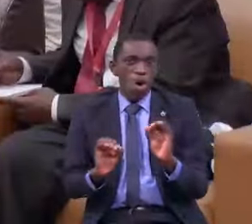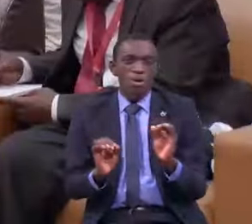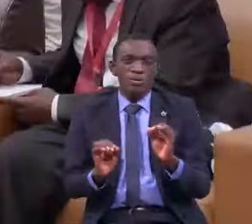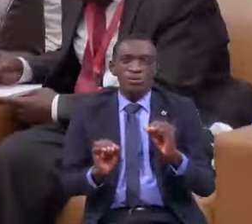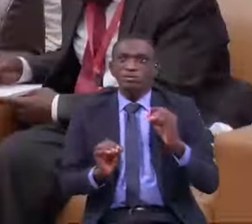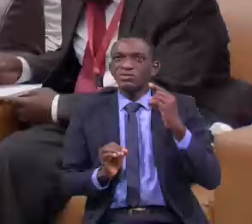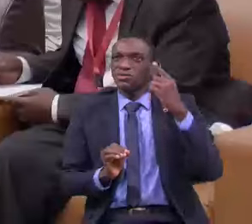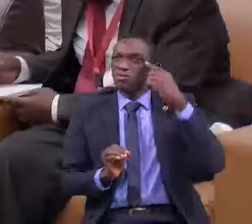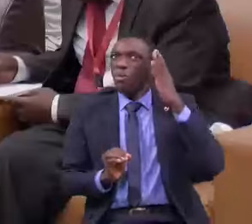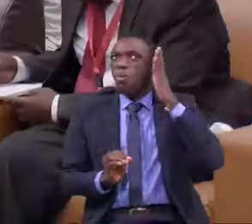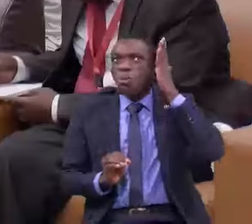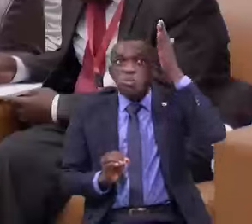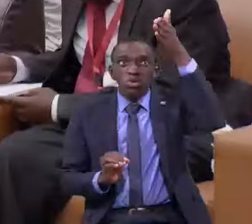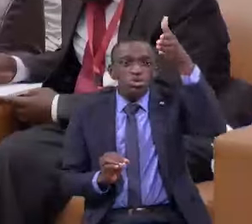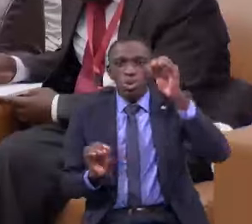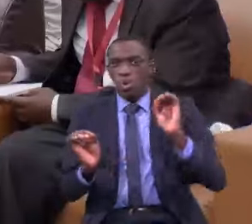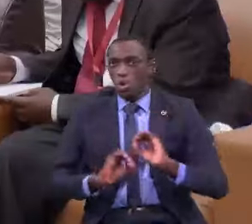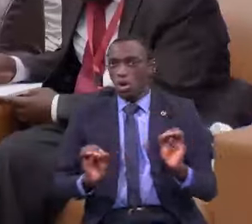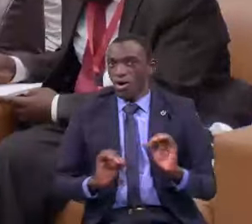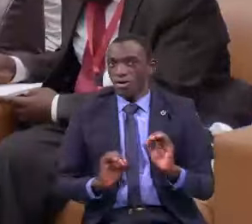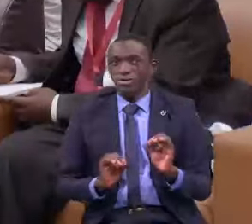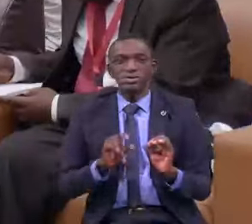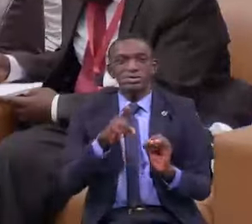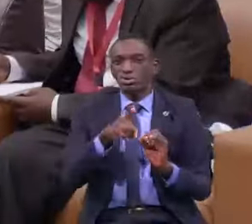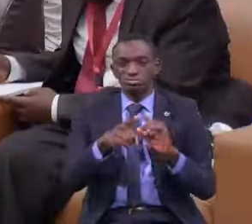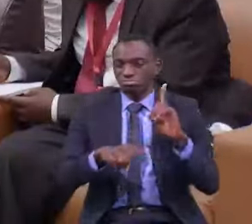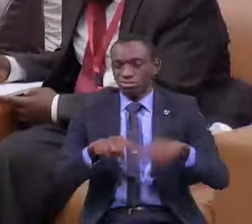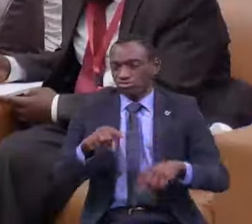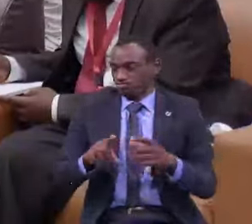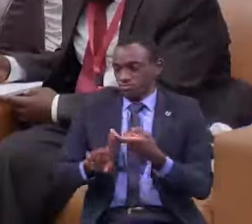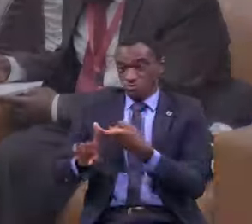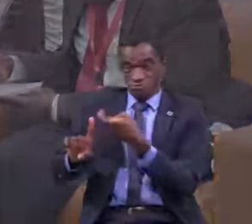destination. You are not from to.